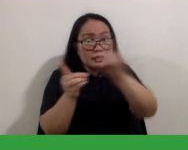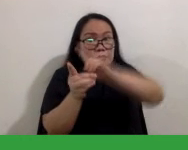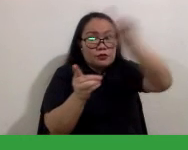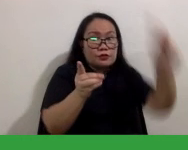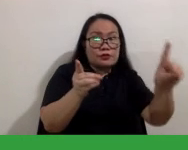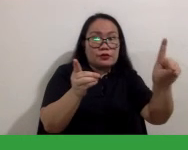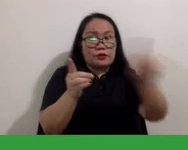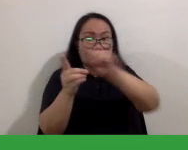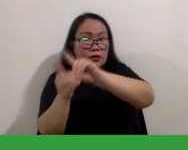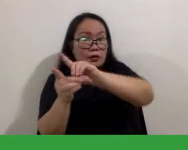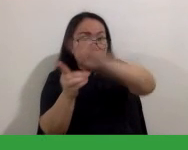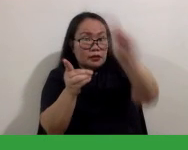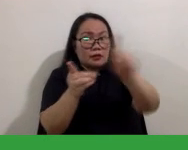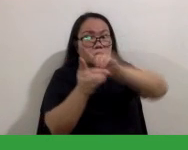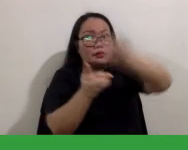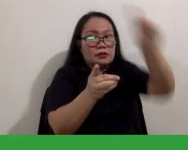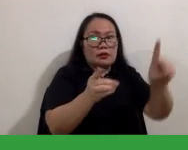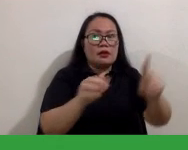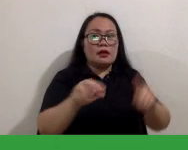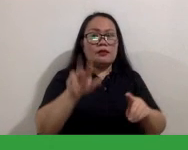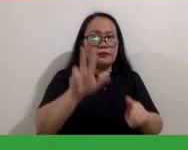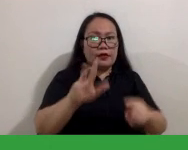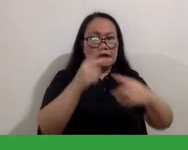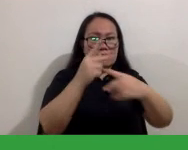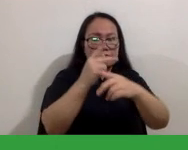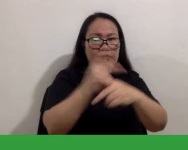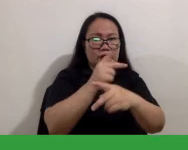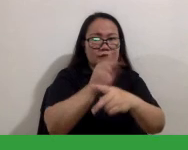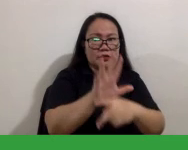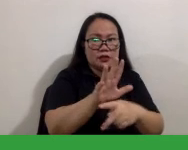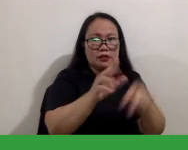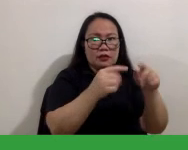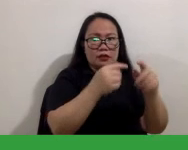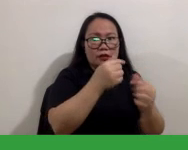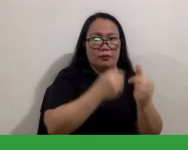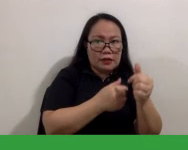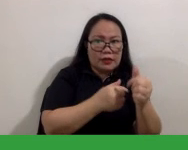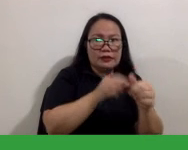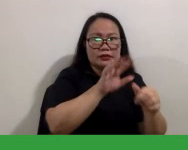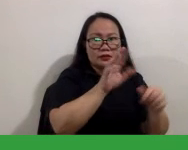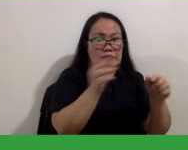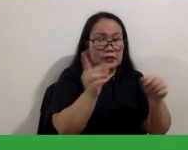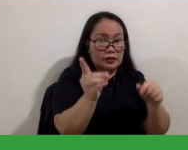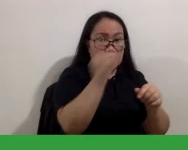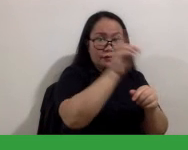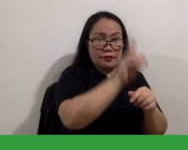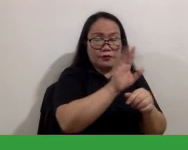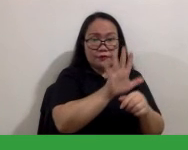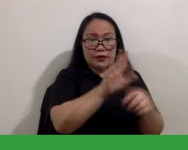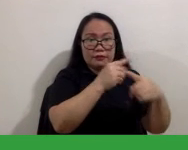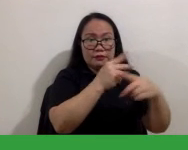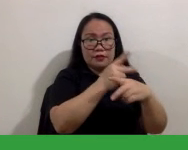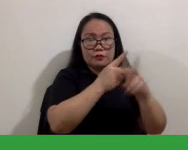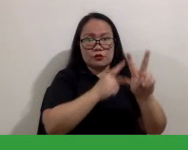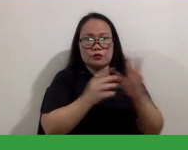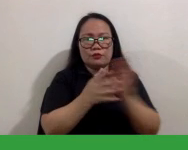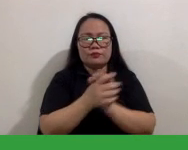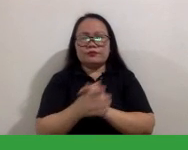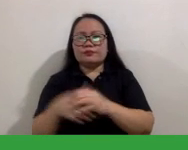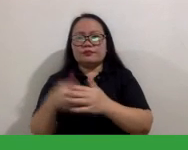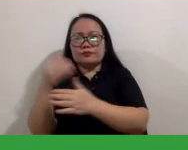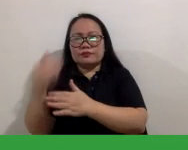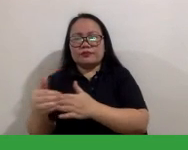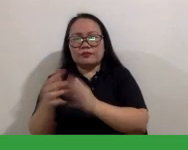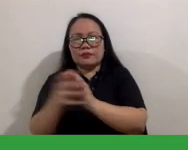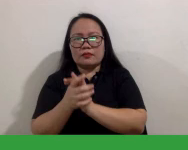natin siyang distributive property. So, what will be the result? That will become 5 times 3 plus 5 times